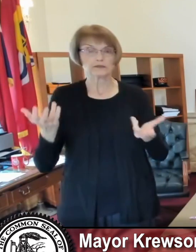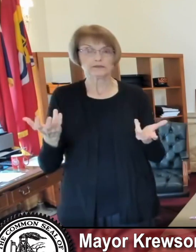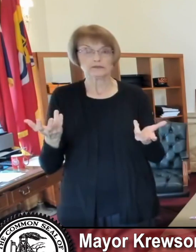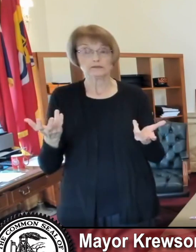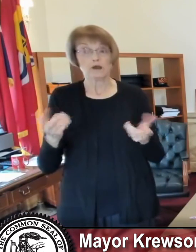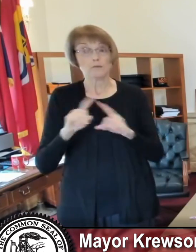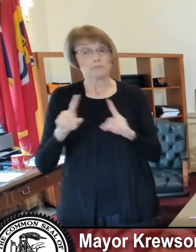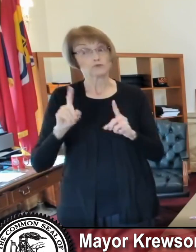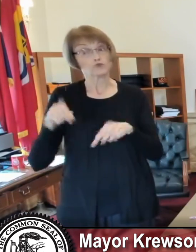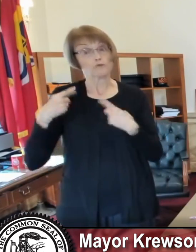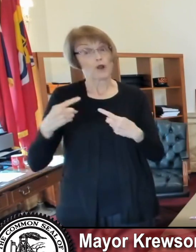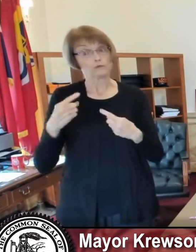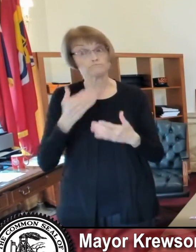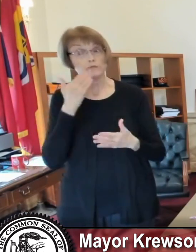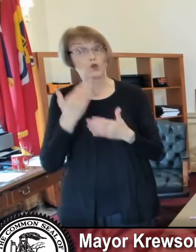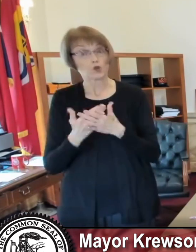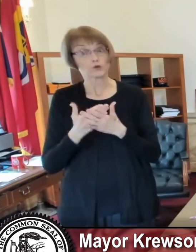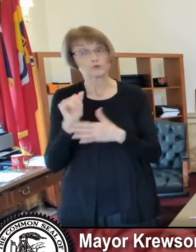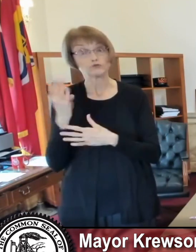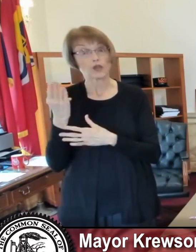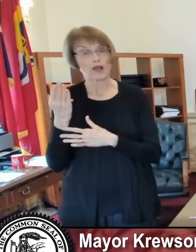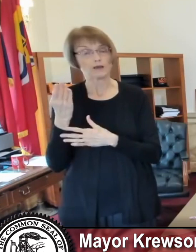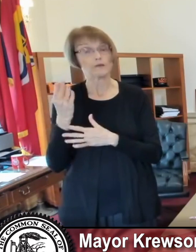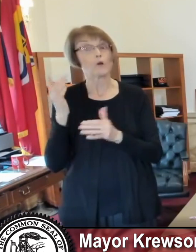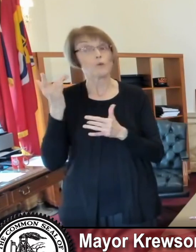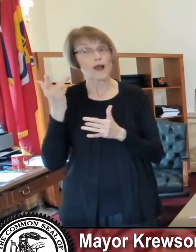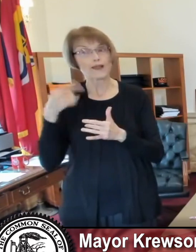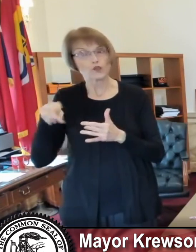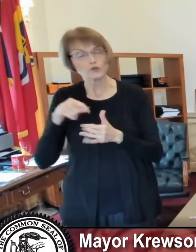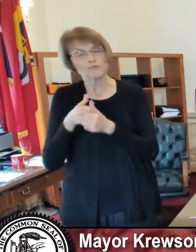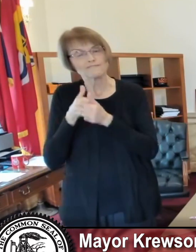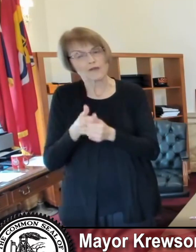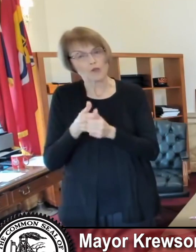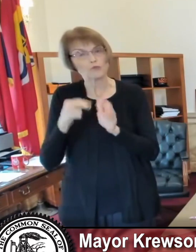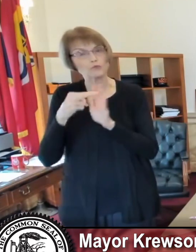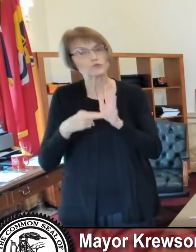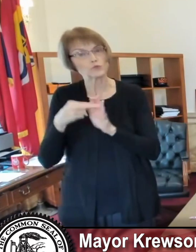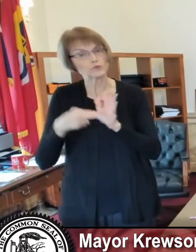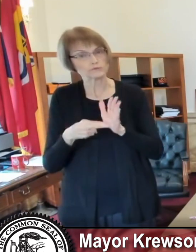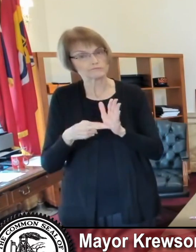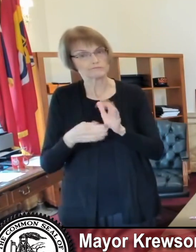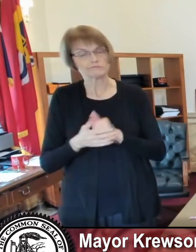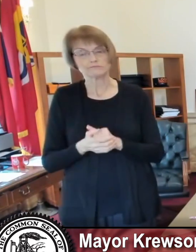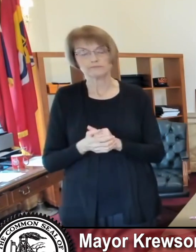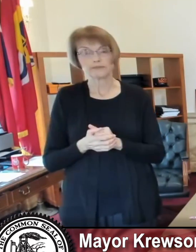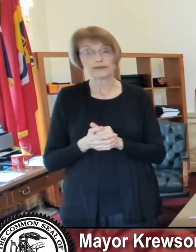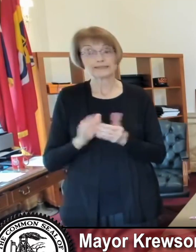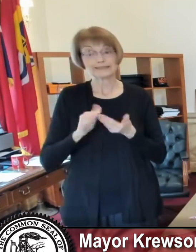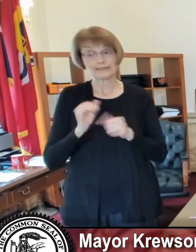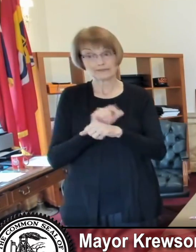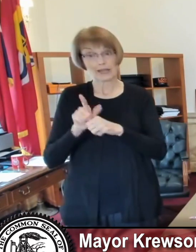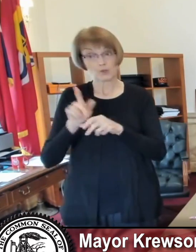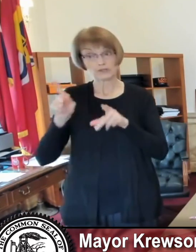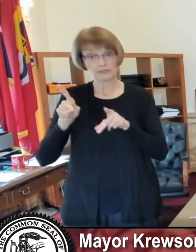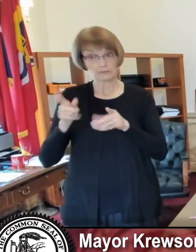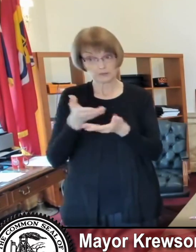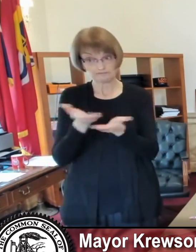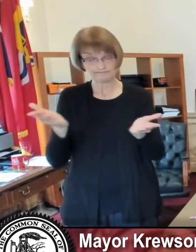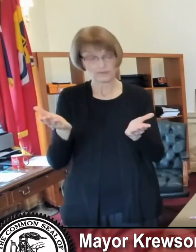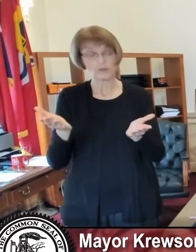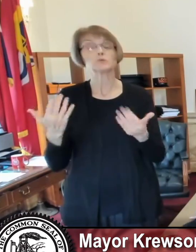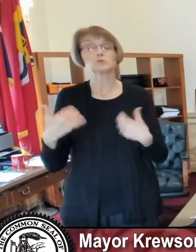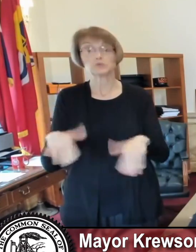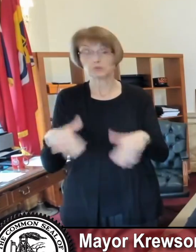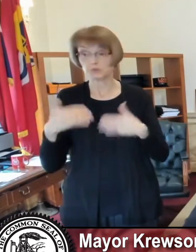been good because of how all of you followed the mandates. City of St. Louis people are, by